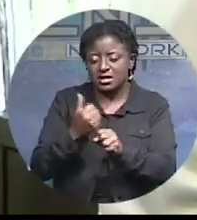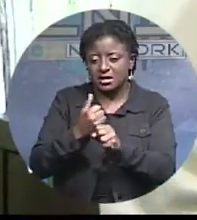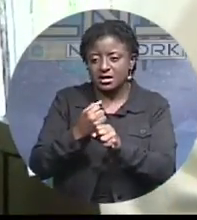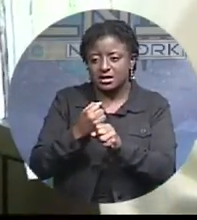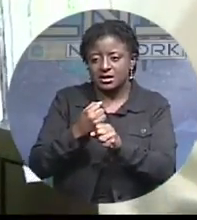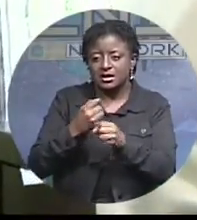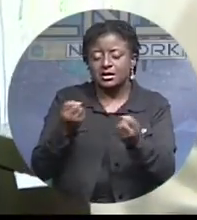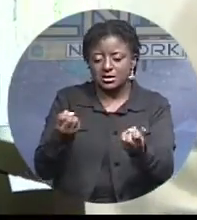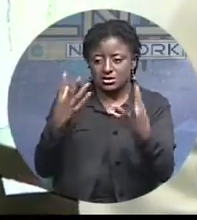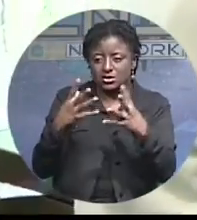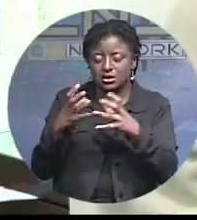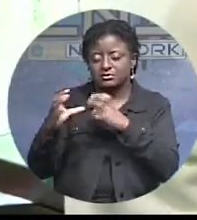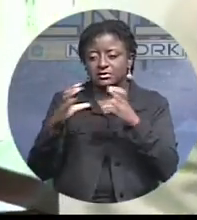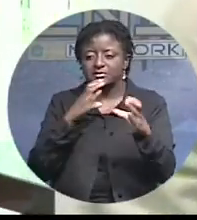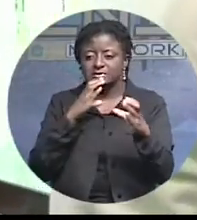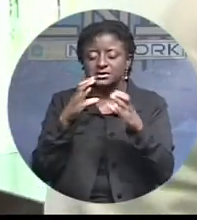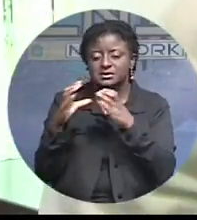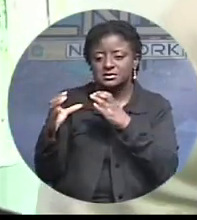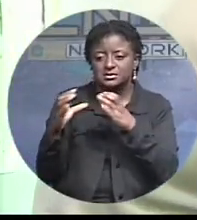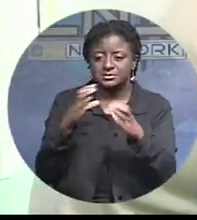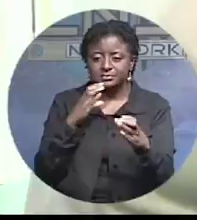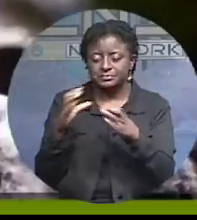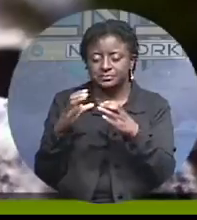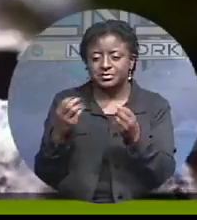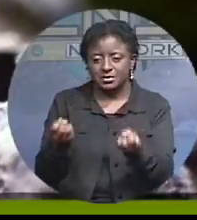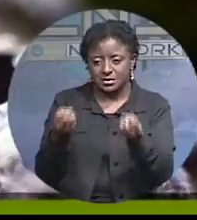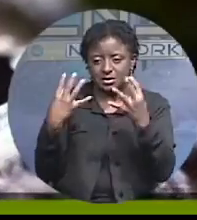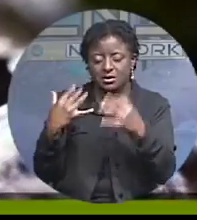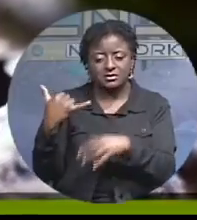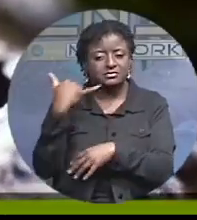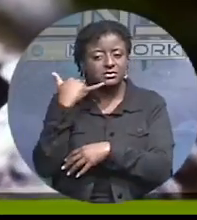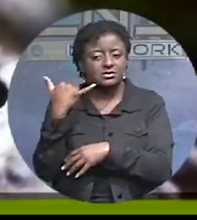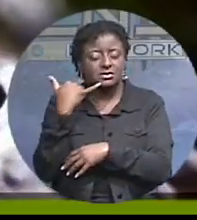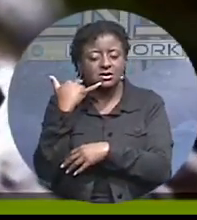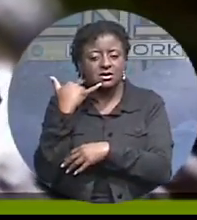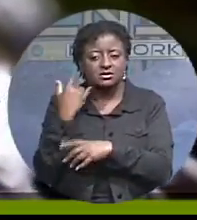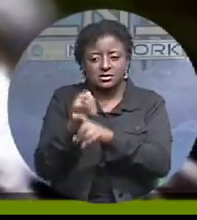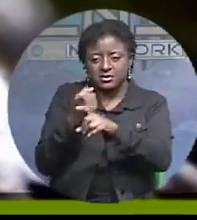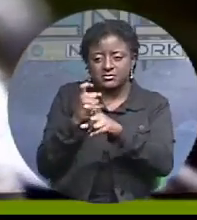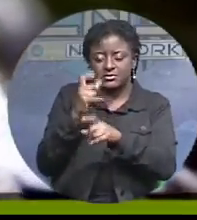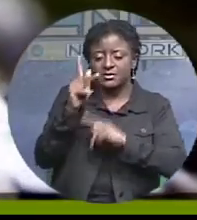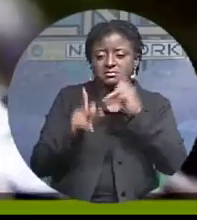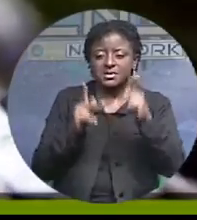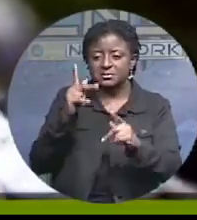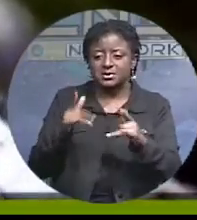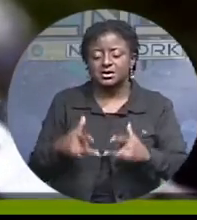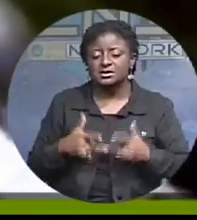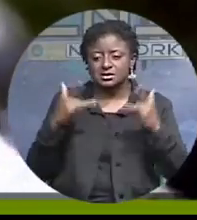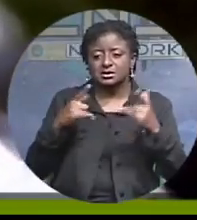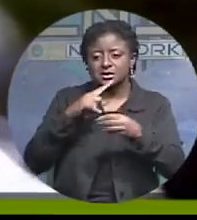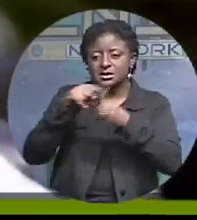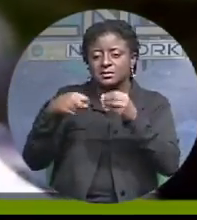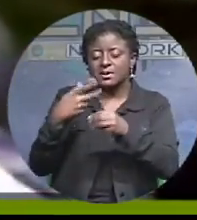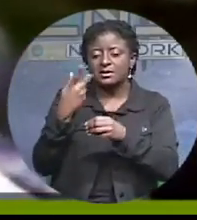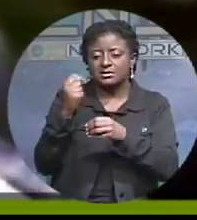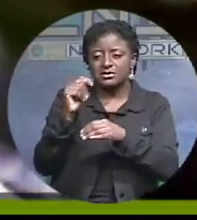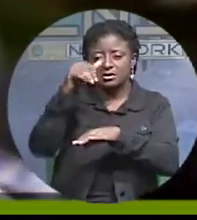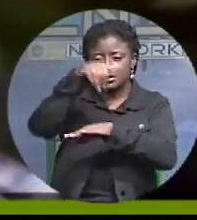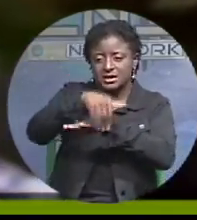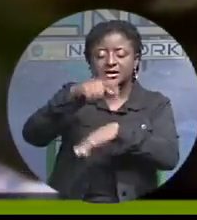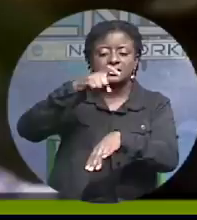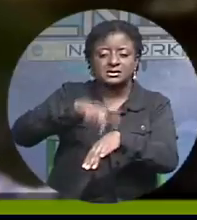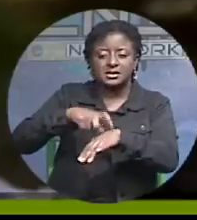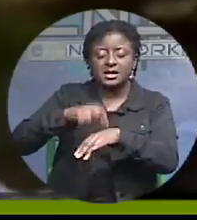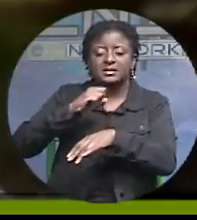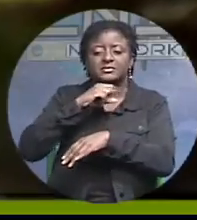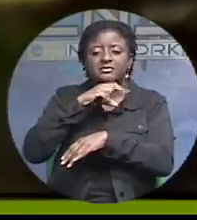Vanessa Haley Benjamin, has been flooded with phone calls from residents concerned about the nocturnal cane toad's presence. And she believes residents